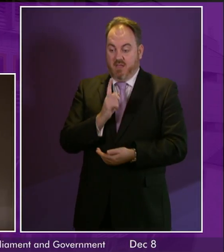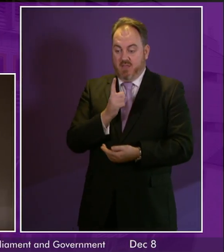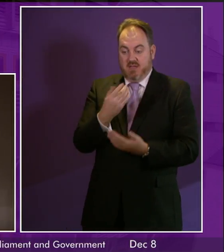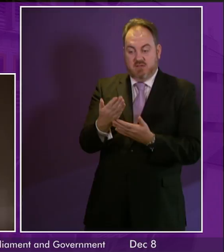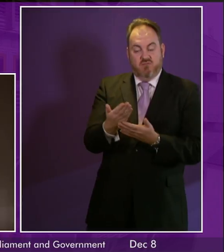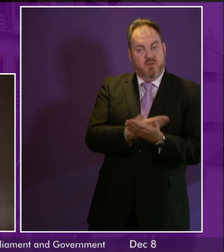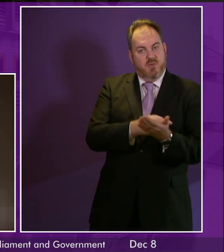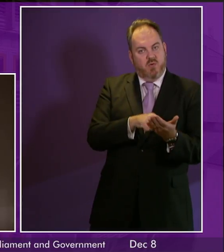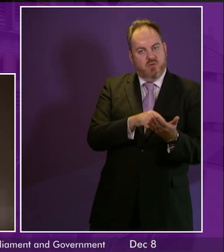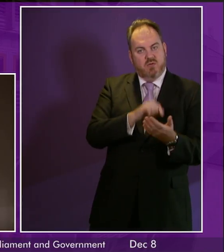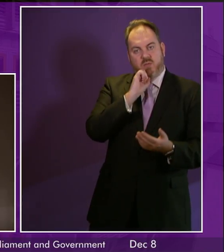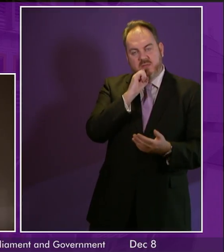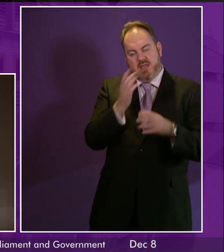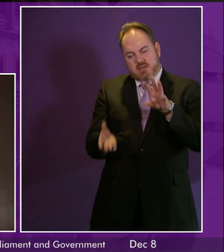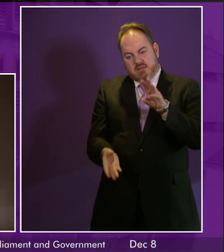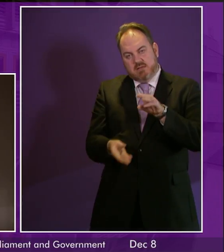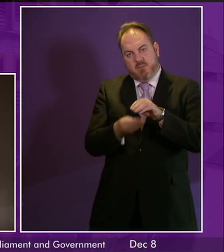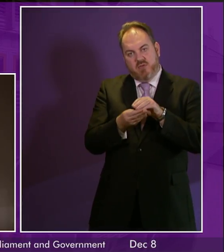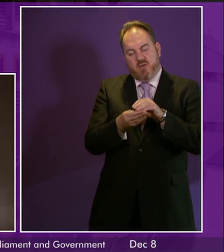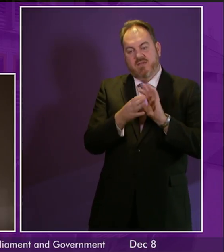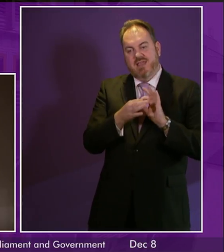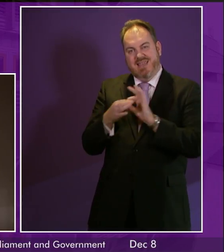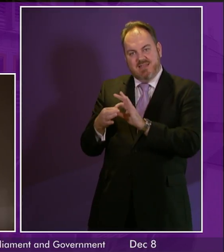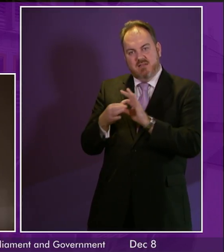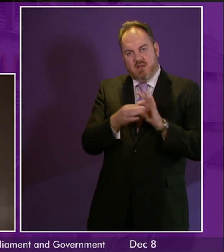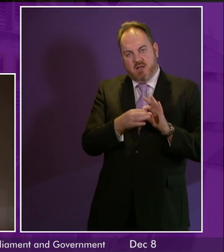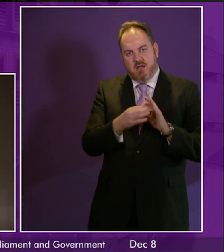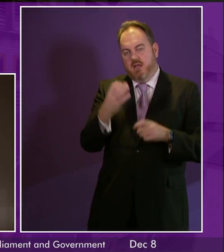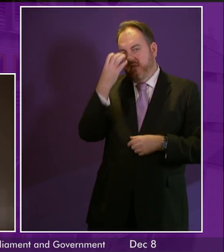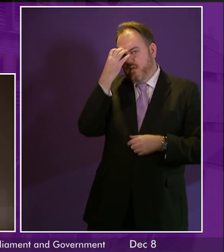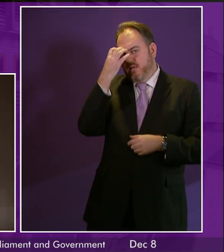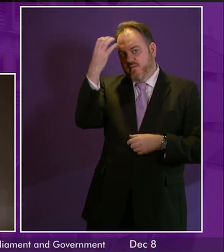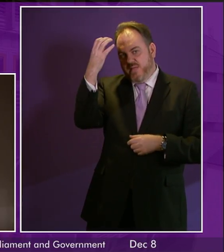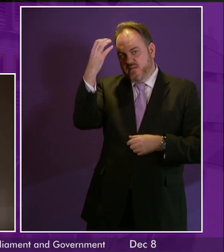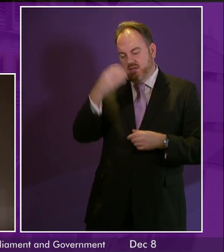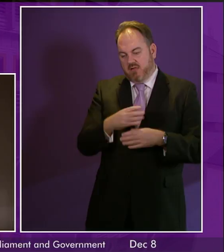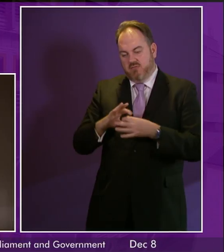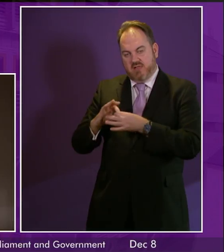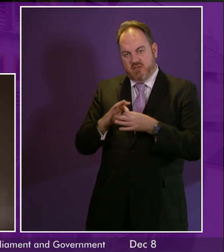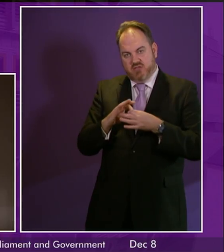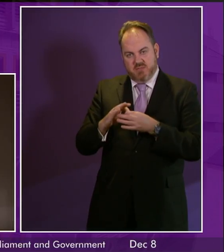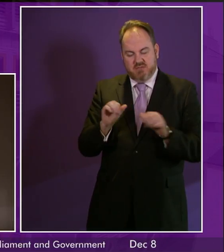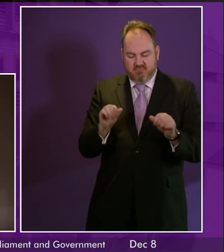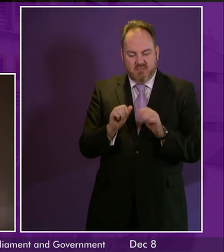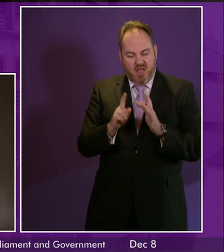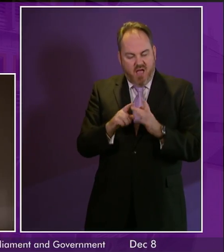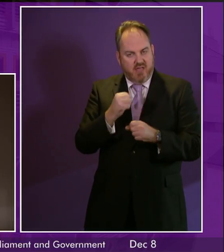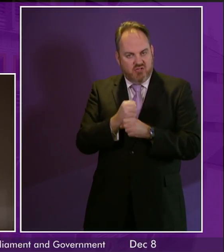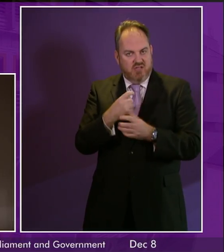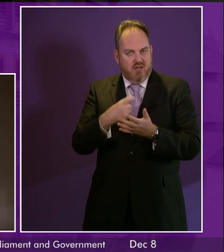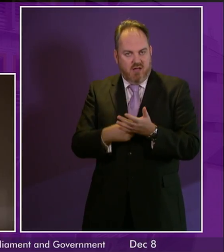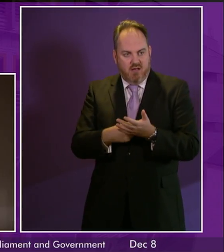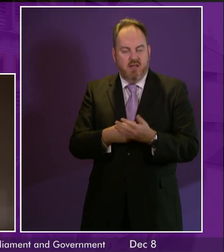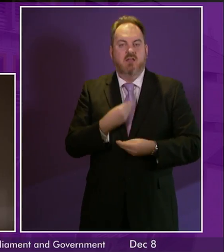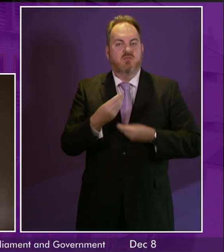to summarise the IGR activity the Scottish Government has undertaken in the previous year and also provide information